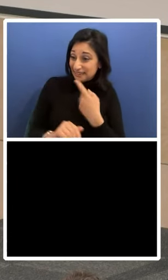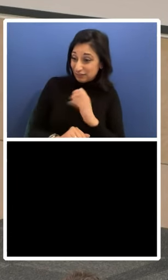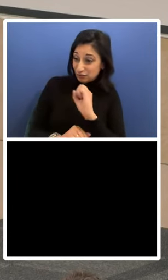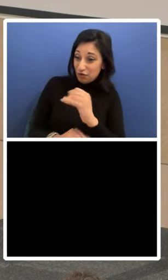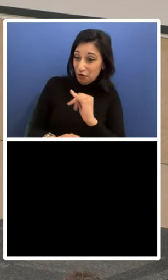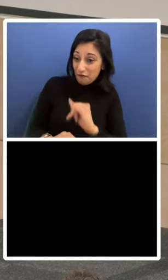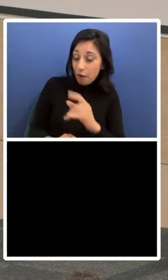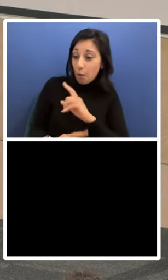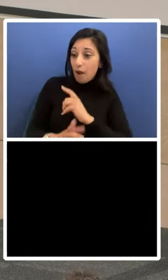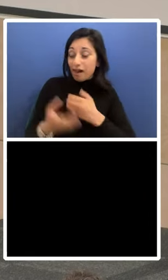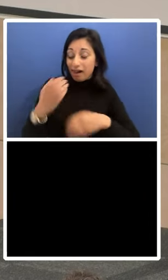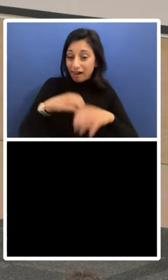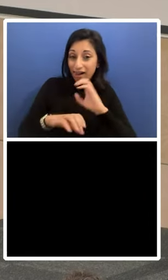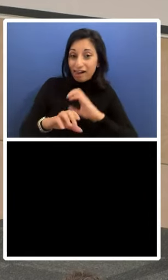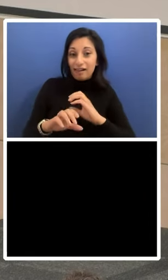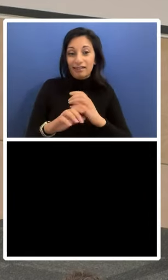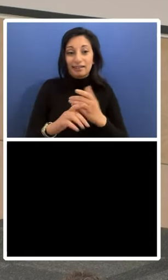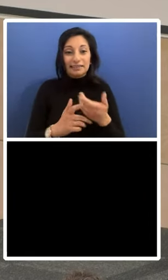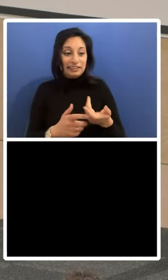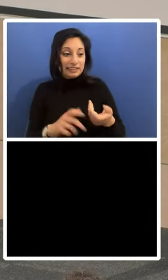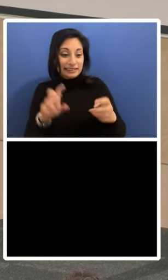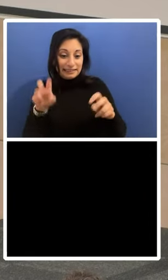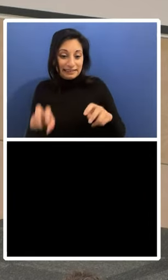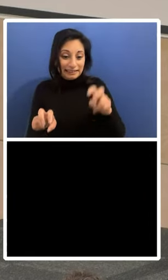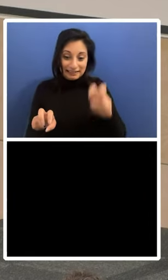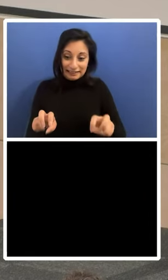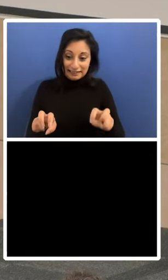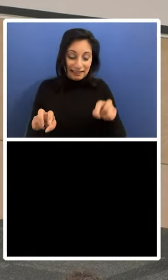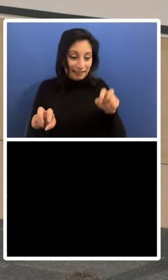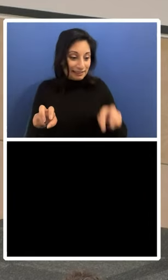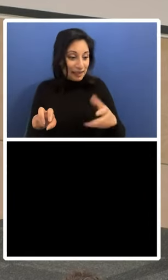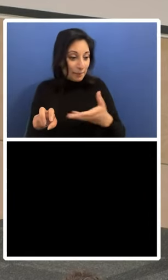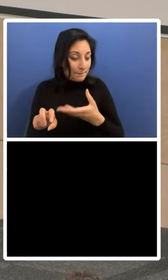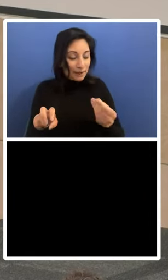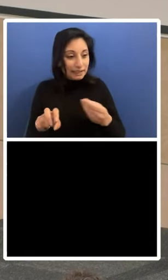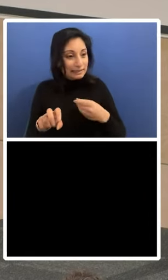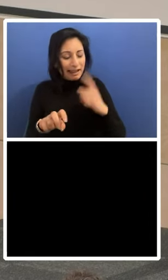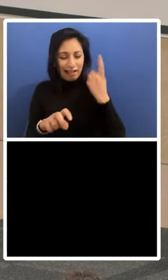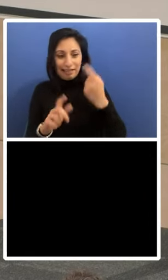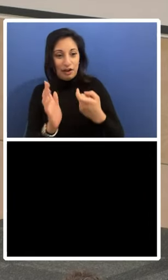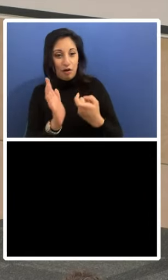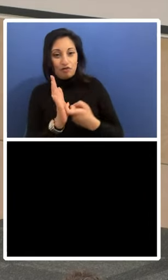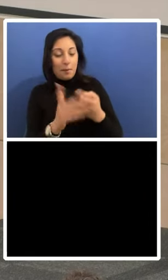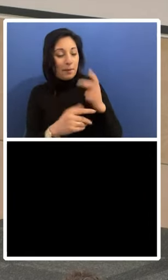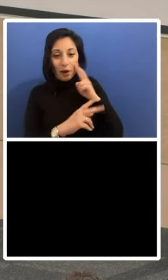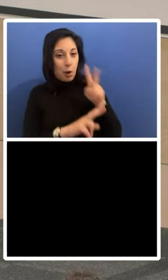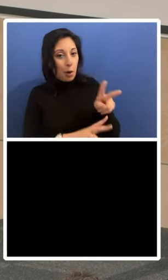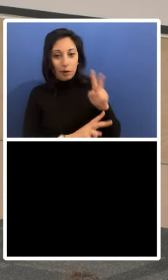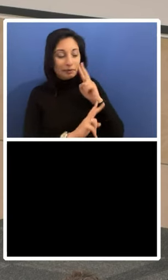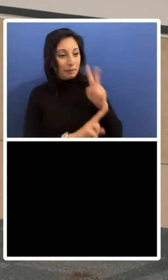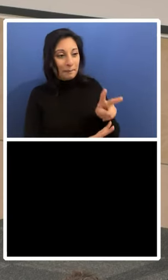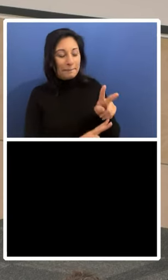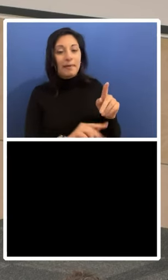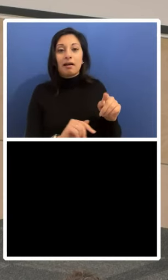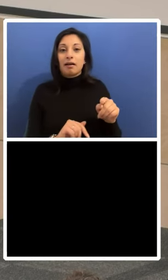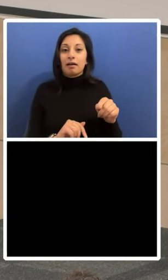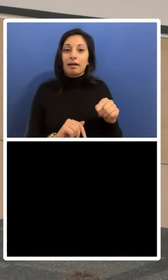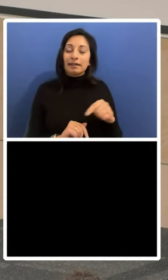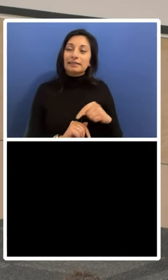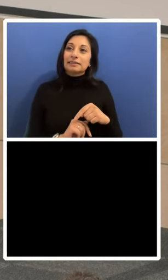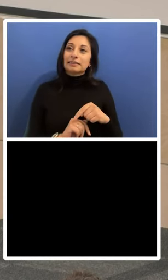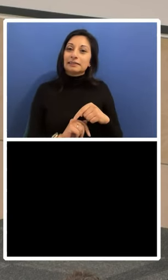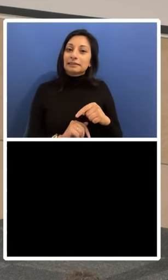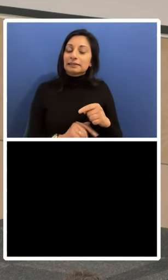and I used to sit, there was an empty seat next to me and he was on the next seat. And I'm just like, don't look at Rupert, don't look at Rupert. And then I just like hear in the background, I just start to